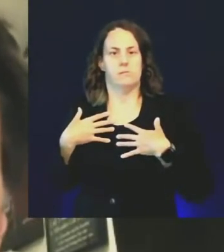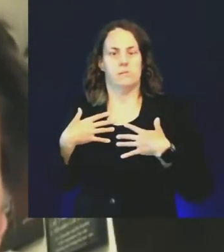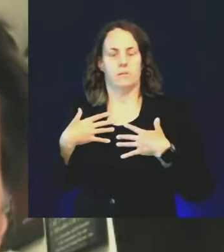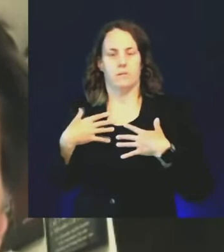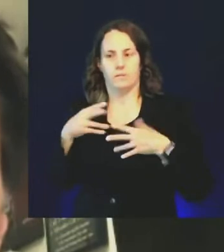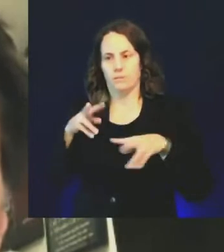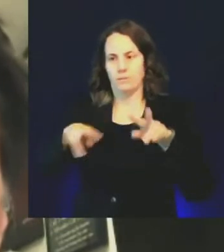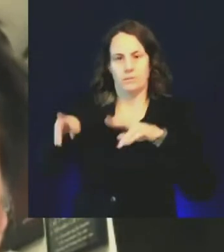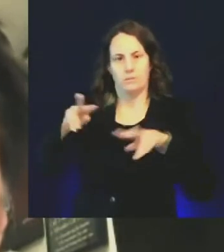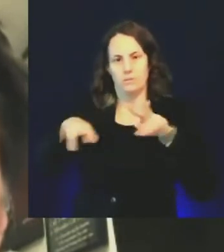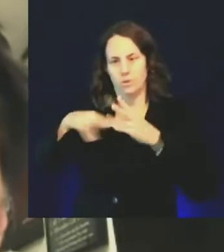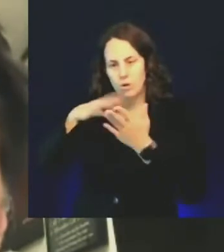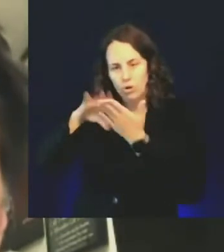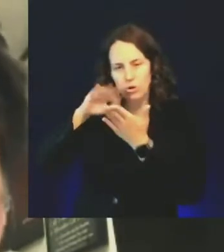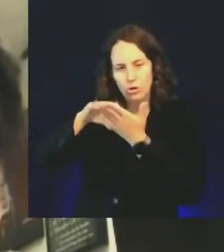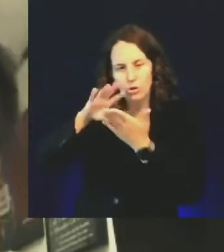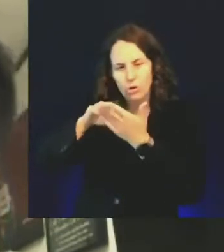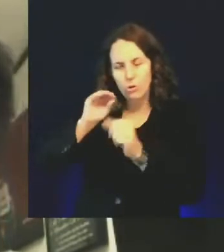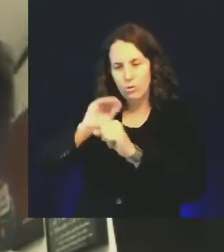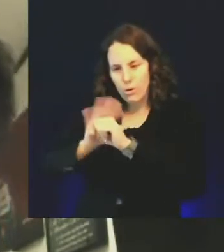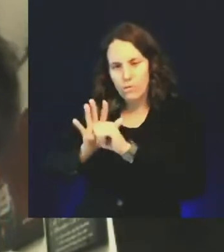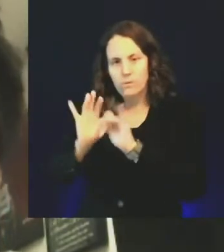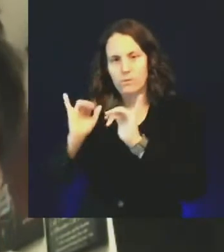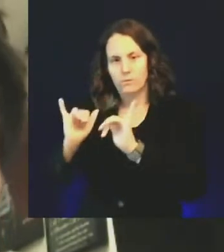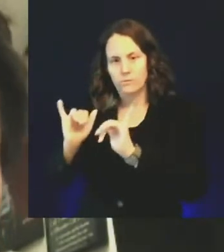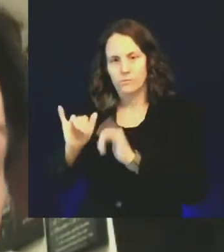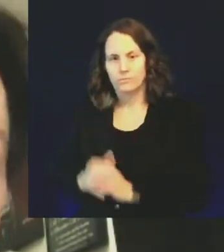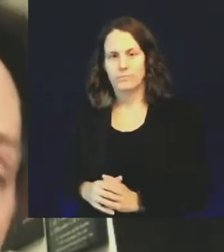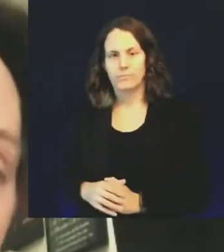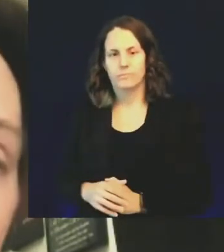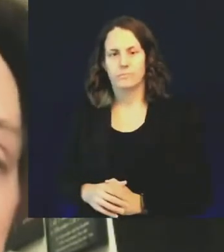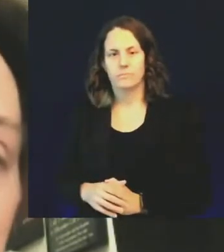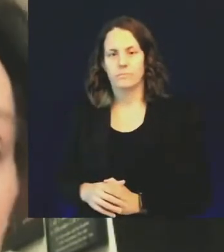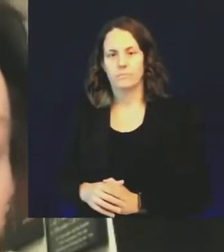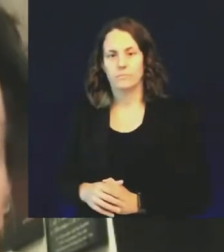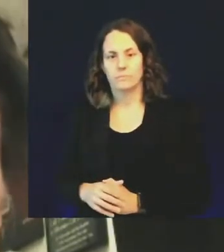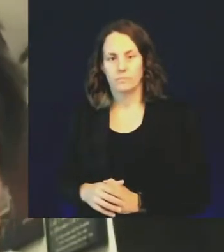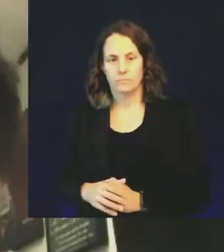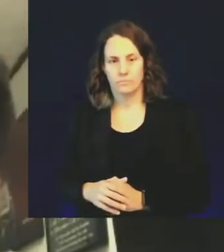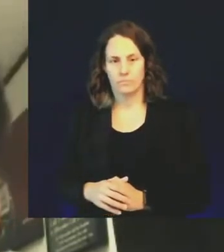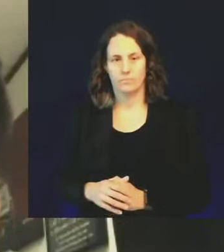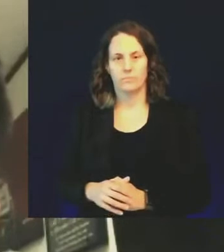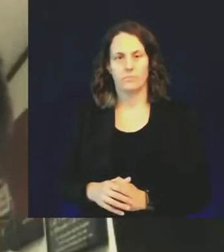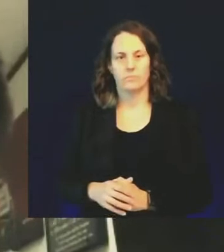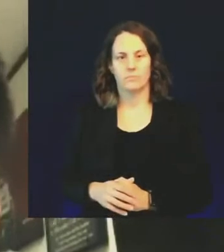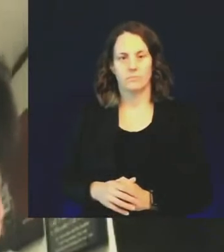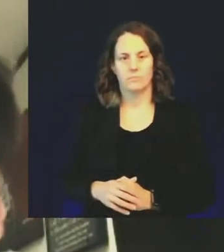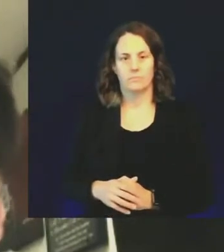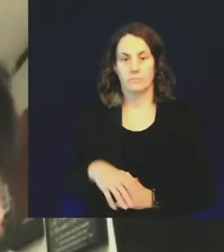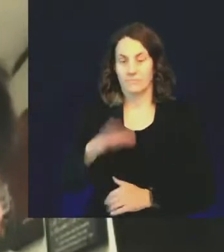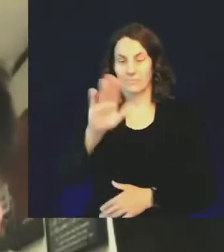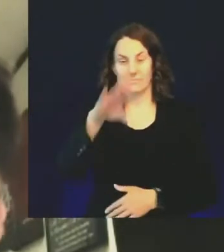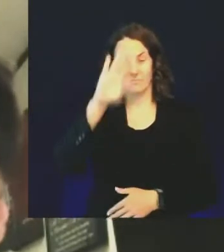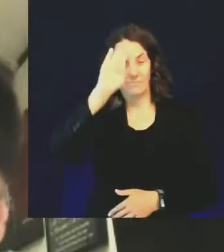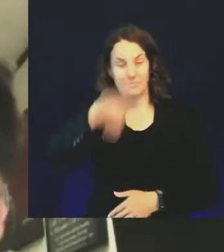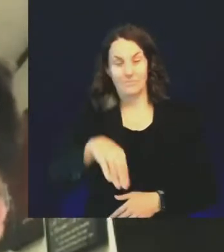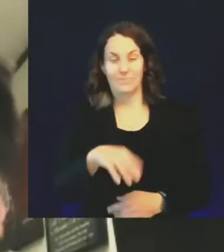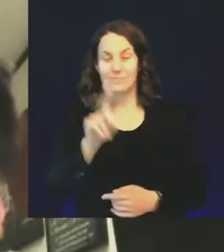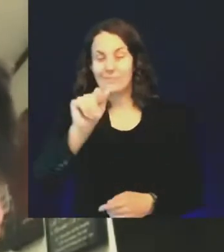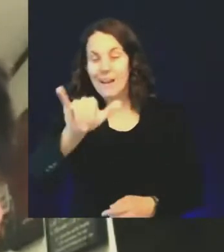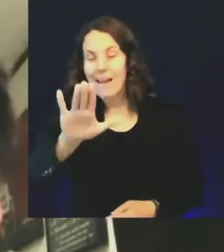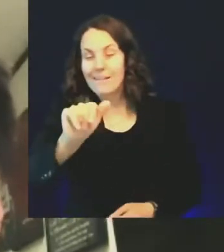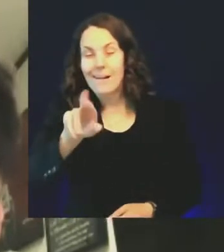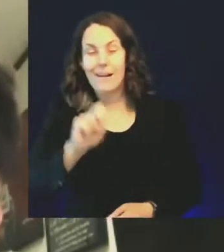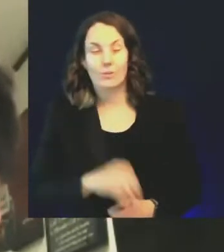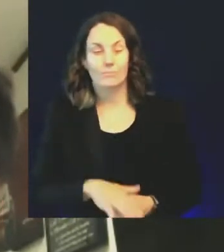and daycare settings could have been the highest risk environment. And that's not what we saw. And it's a combination of the fact that, children